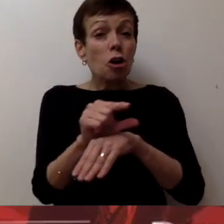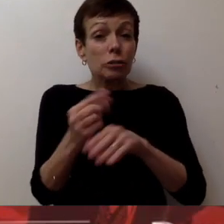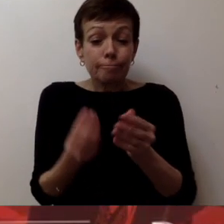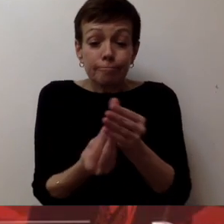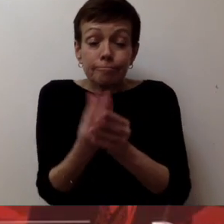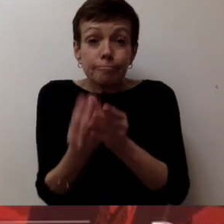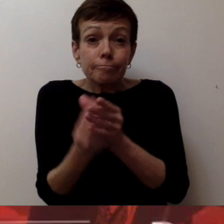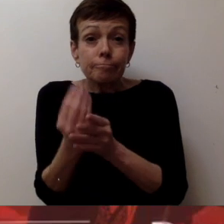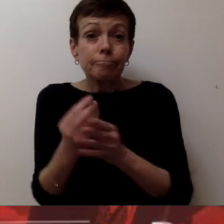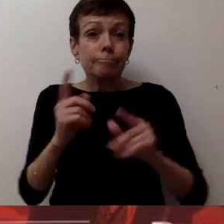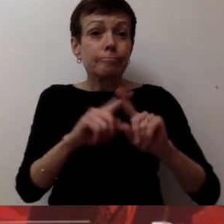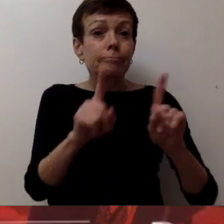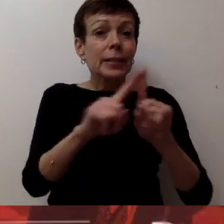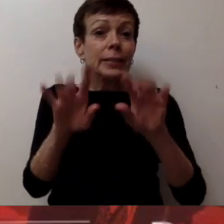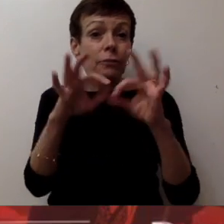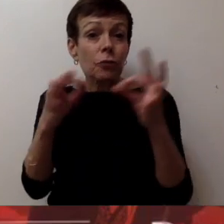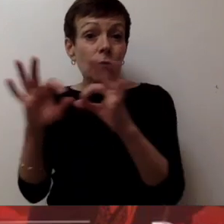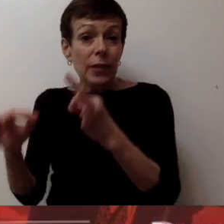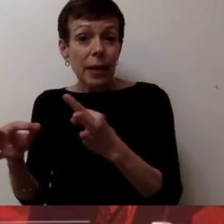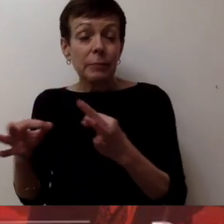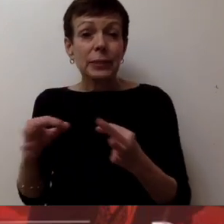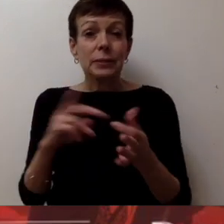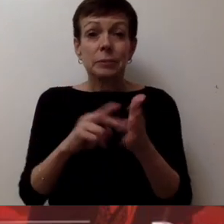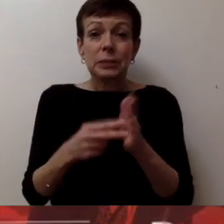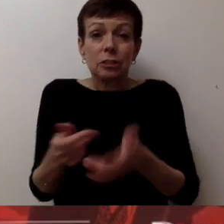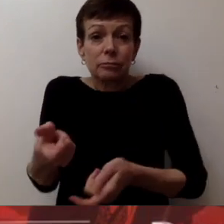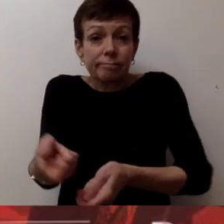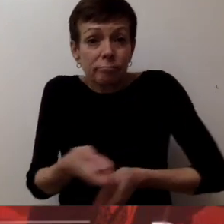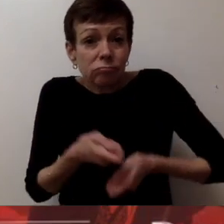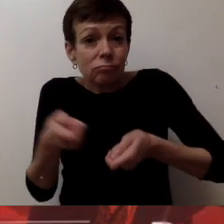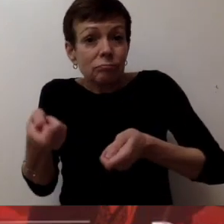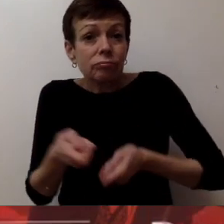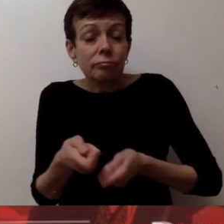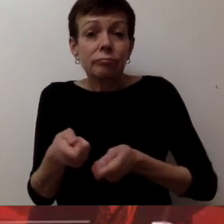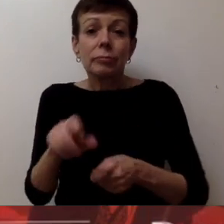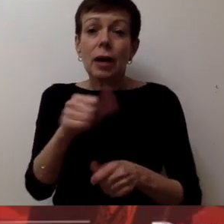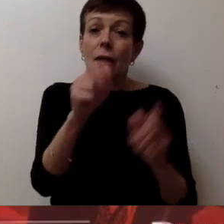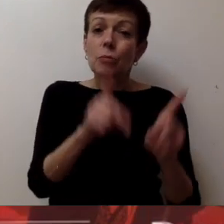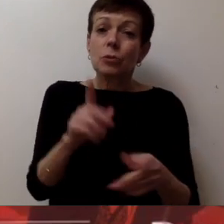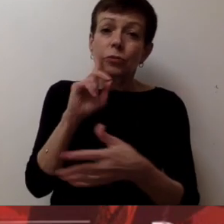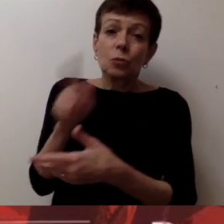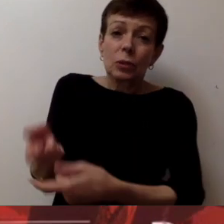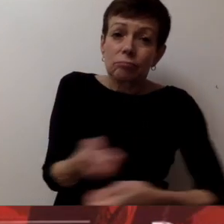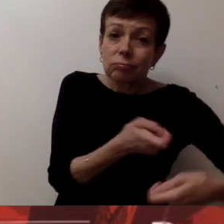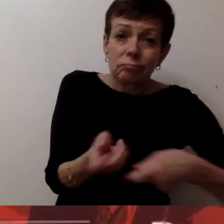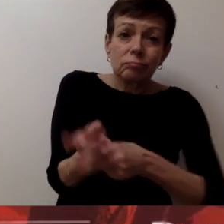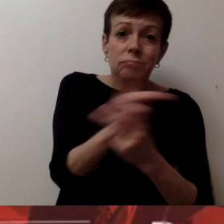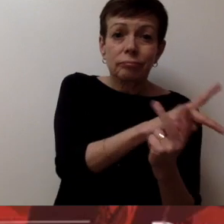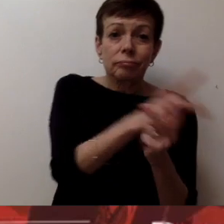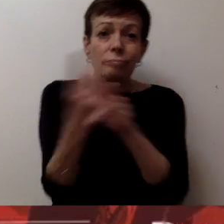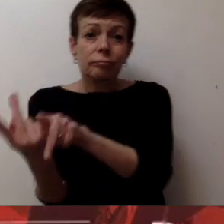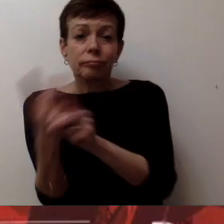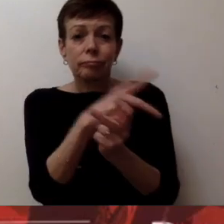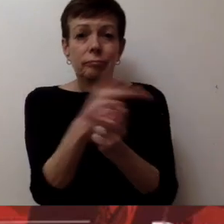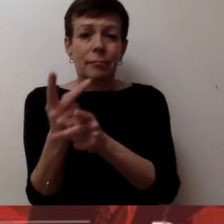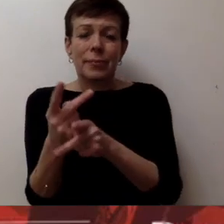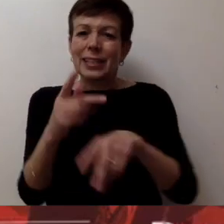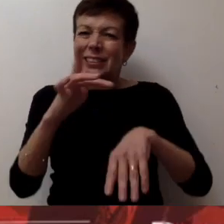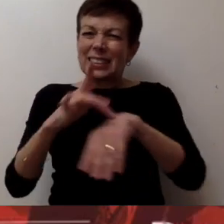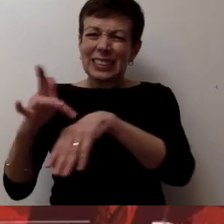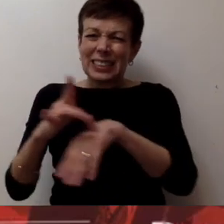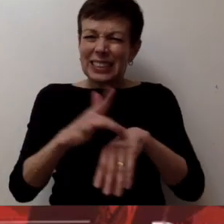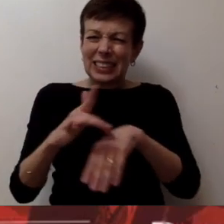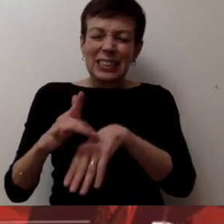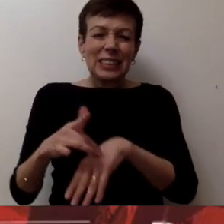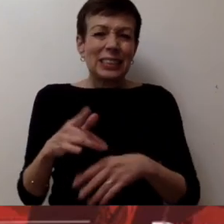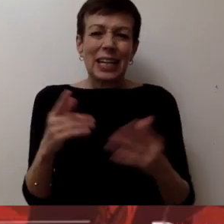multiple families, and tools are often shared, which contradicts Alberta Health Services regulations for social distancing, as well as